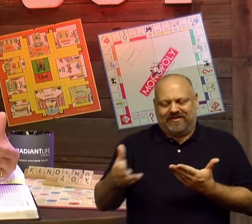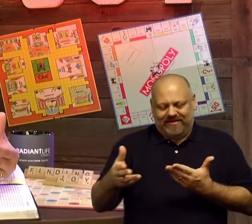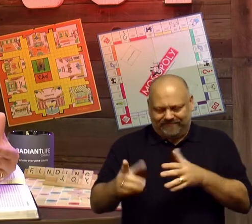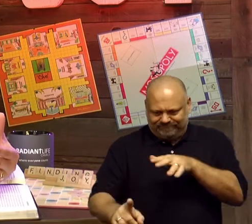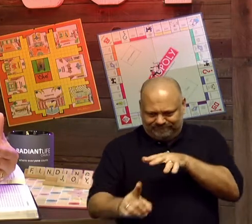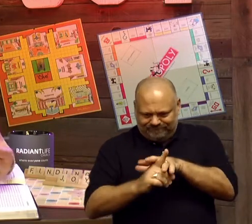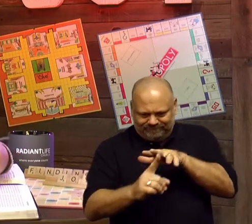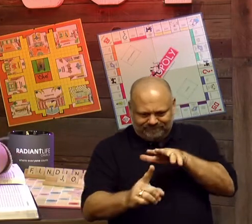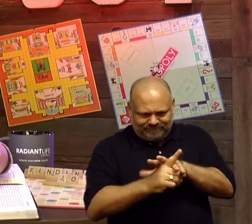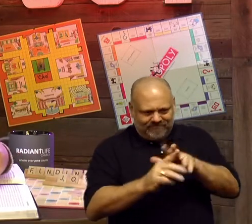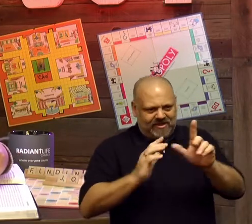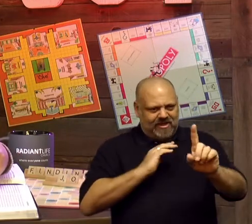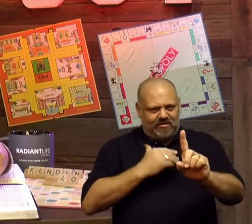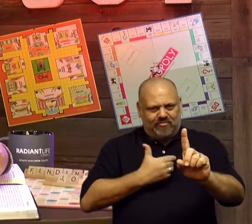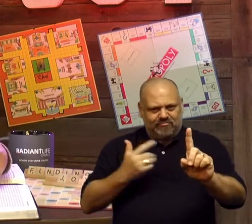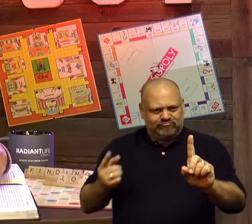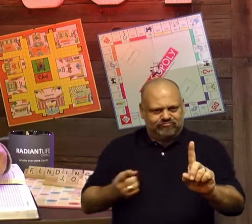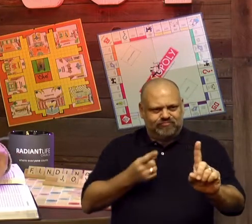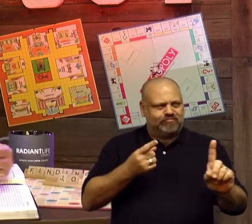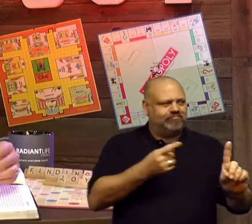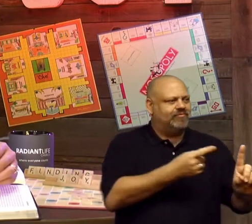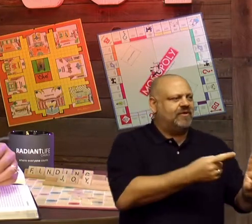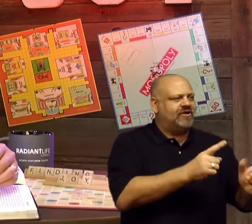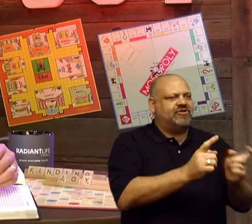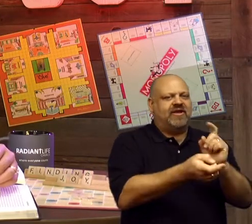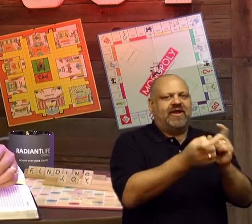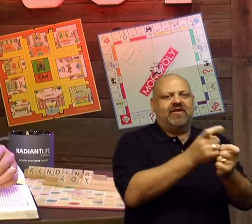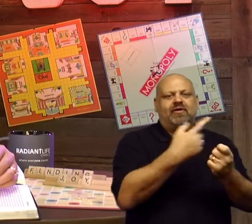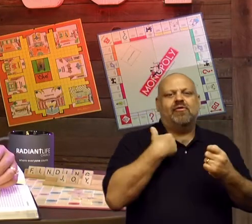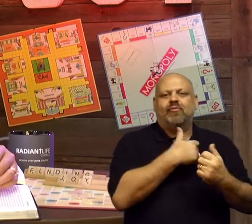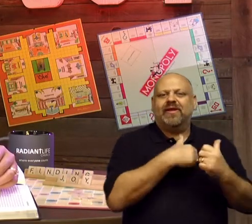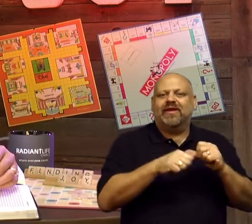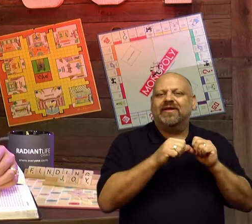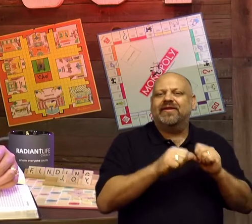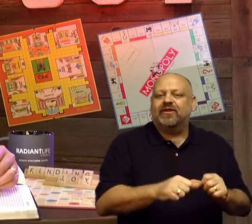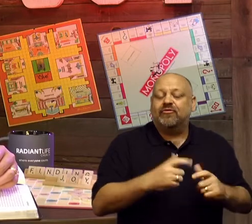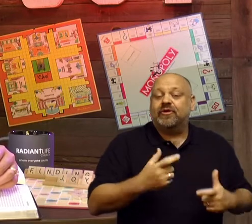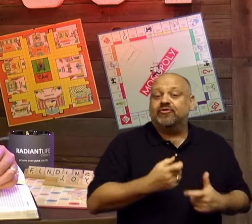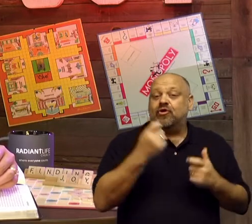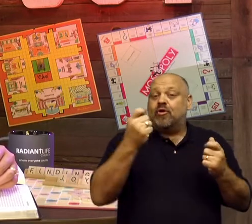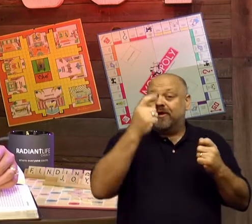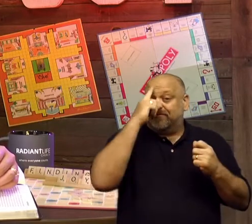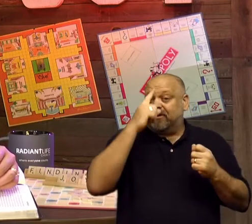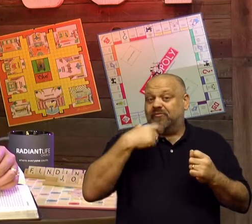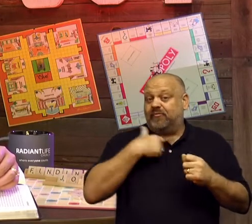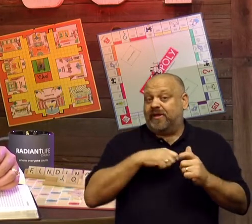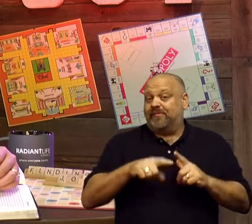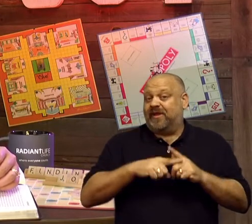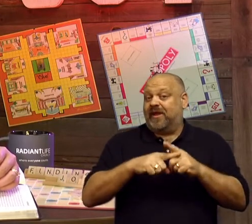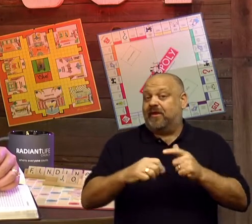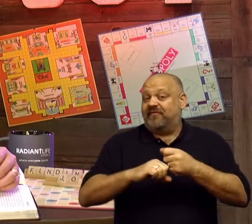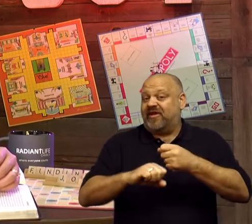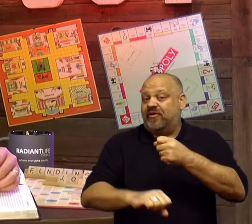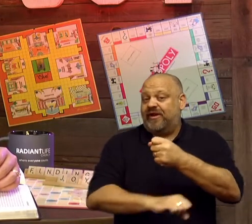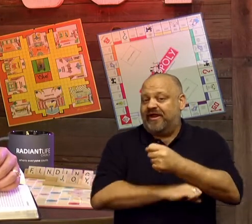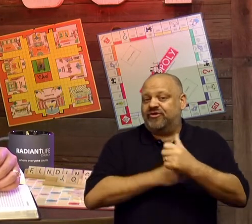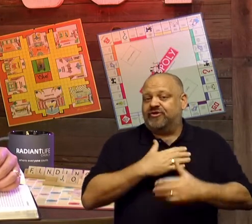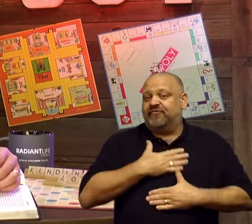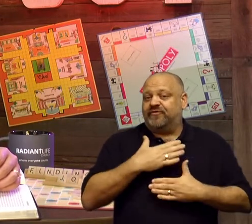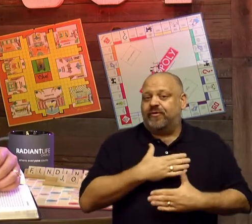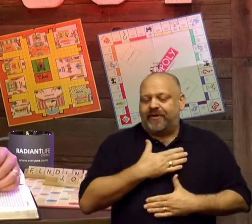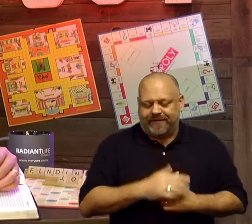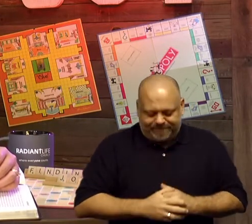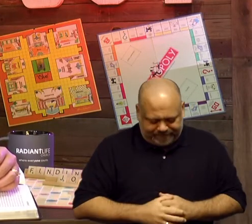things come our way and our course shifts, we can continue to rejoice since we began with the foundation of